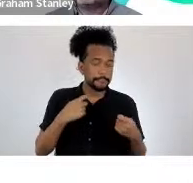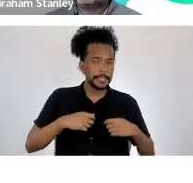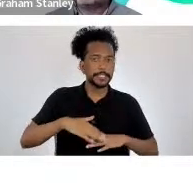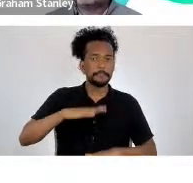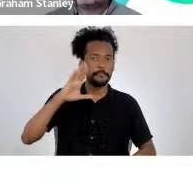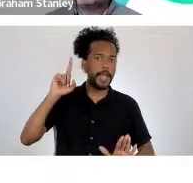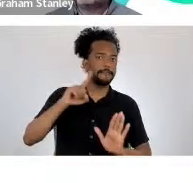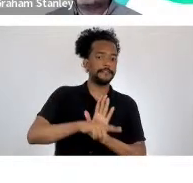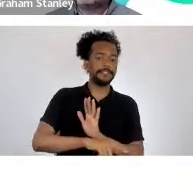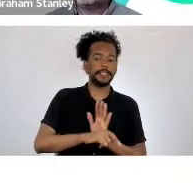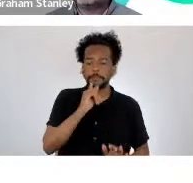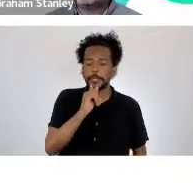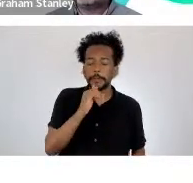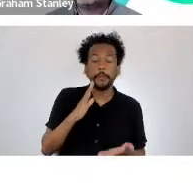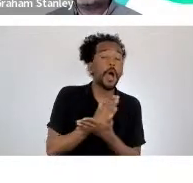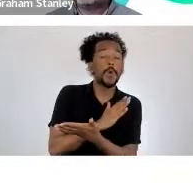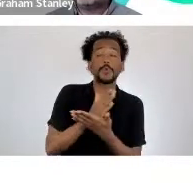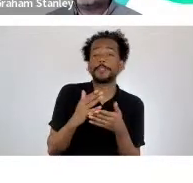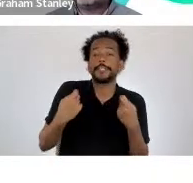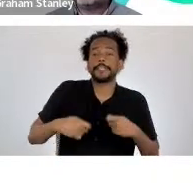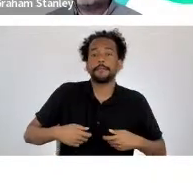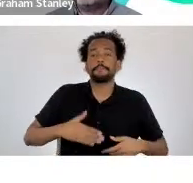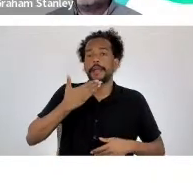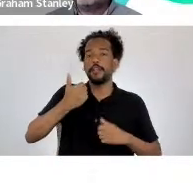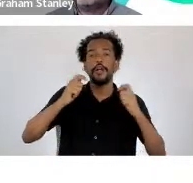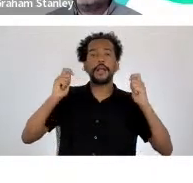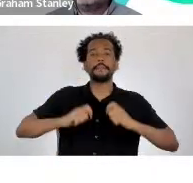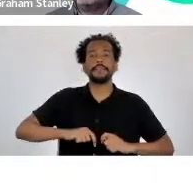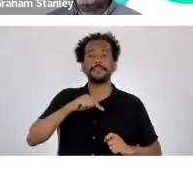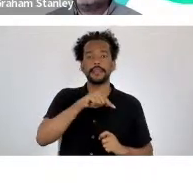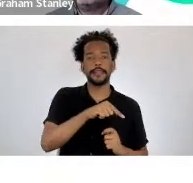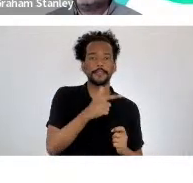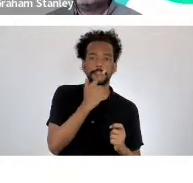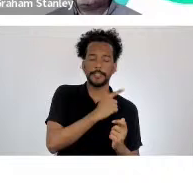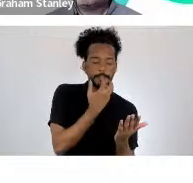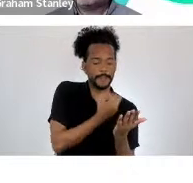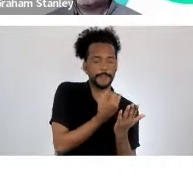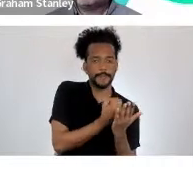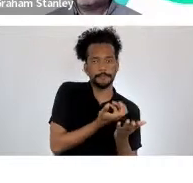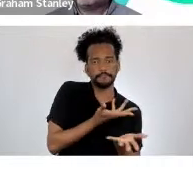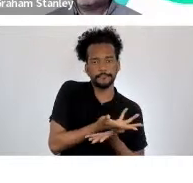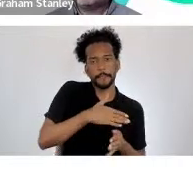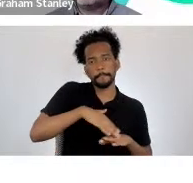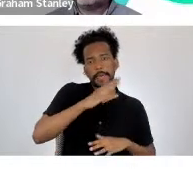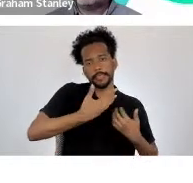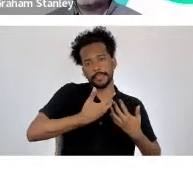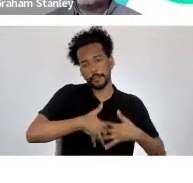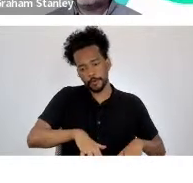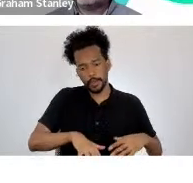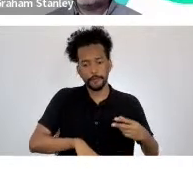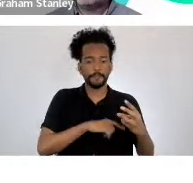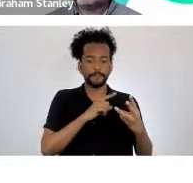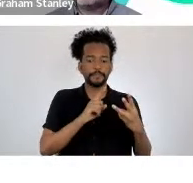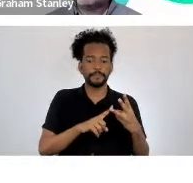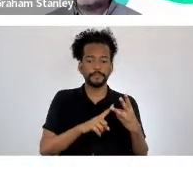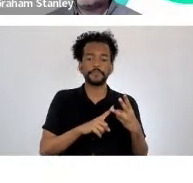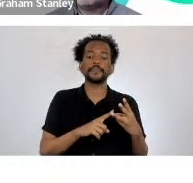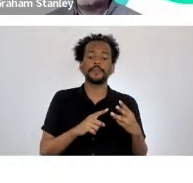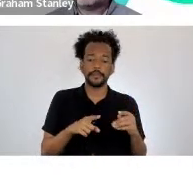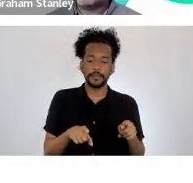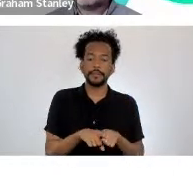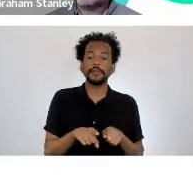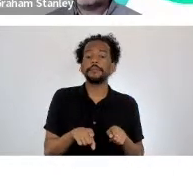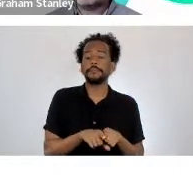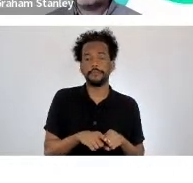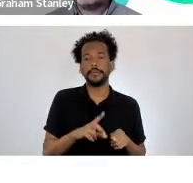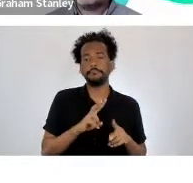better chatbot capacity, others wanted more natural interactions. And when they experienced the limitations of the AI tool, learners